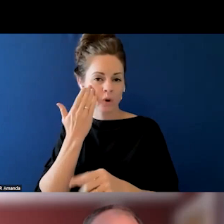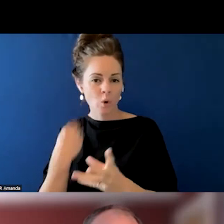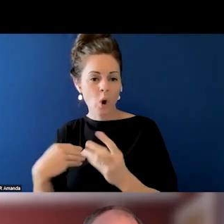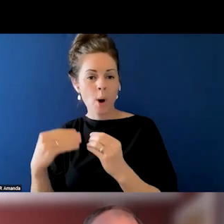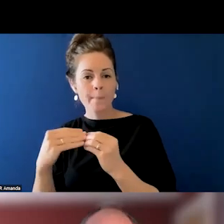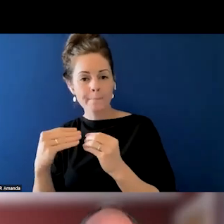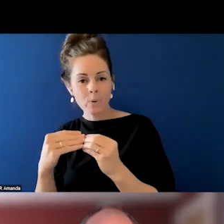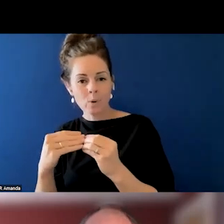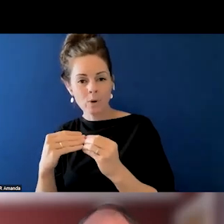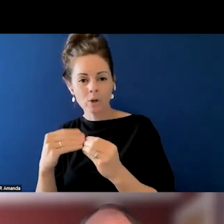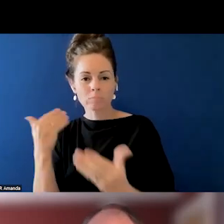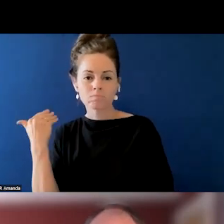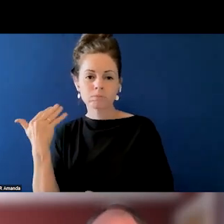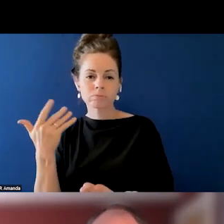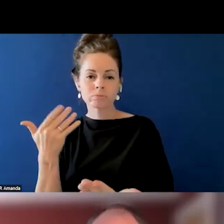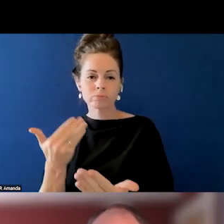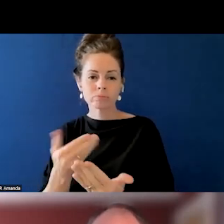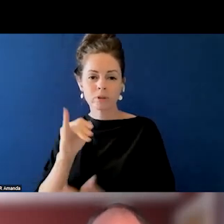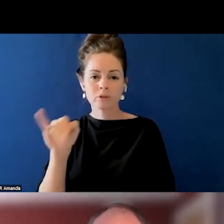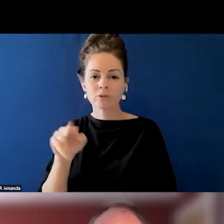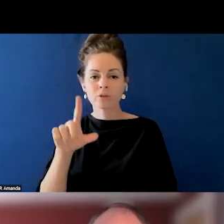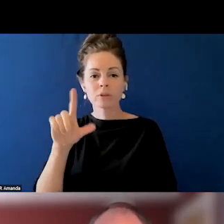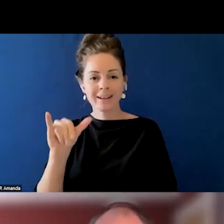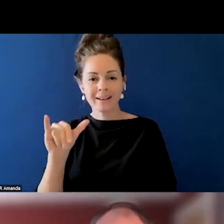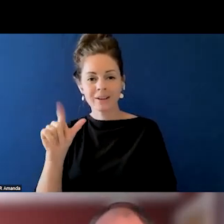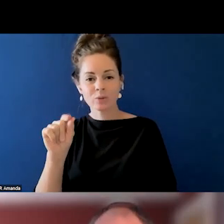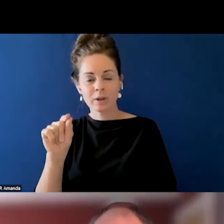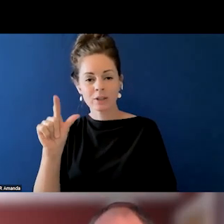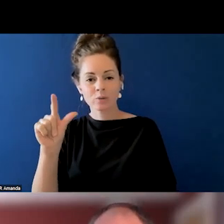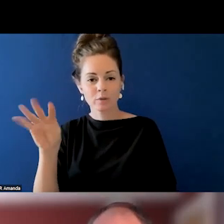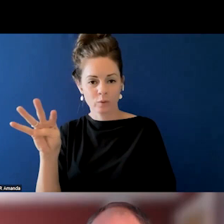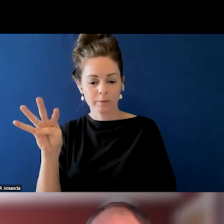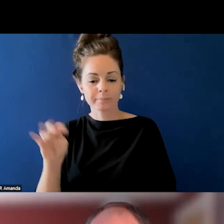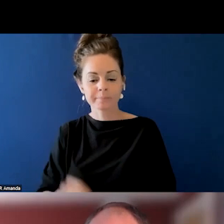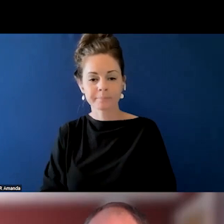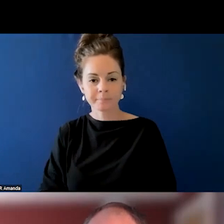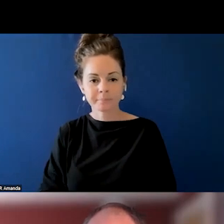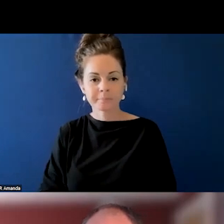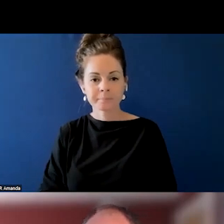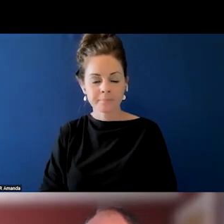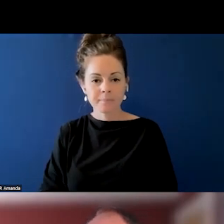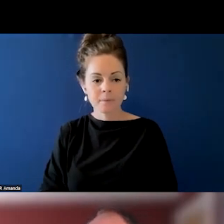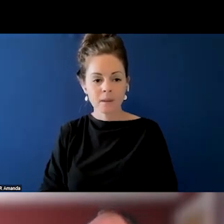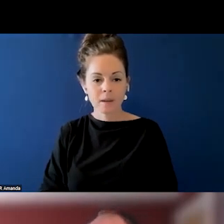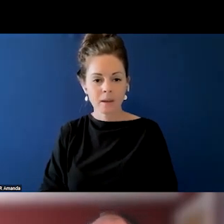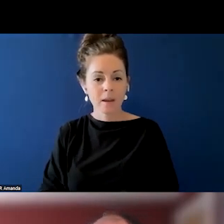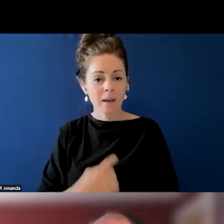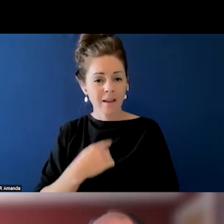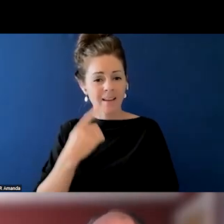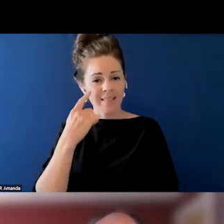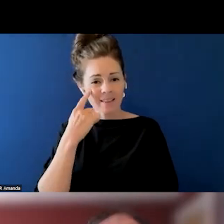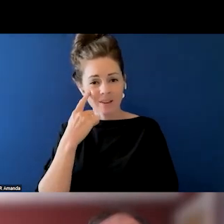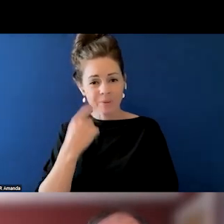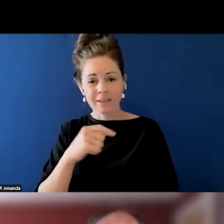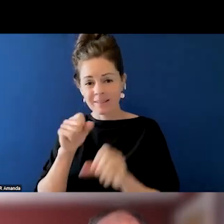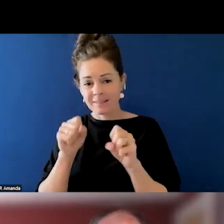to July 2024. If I could have the next slide. But I think we can see